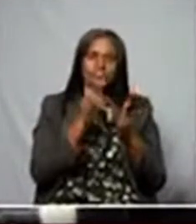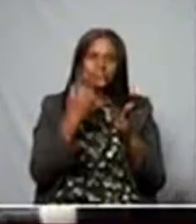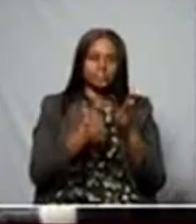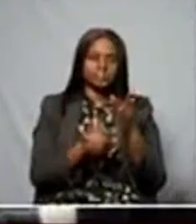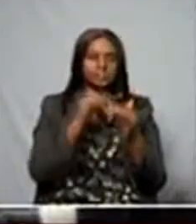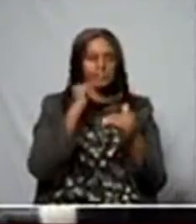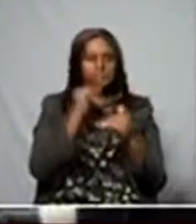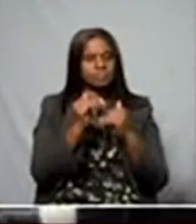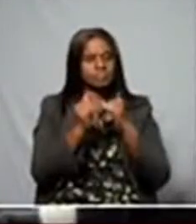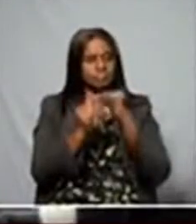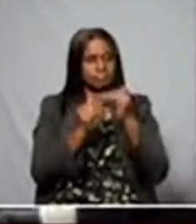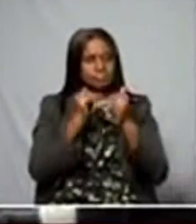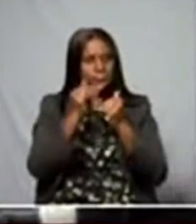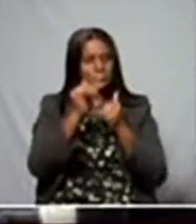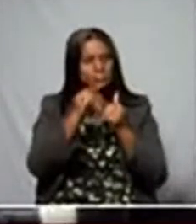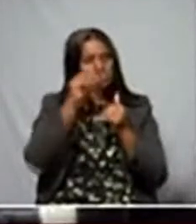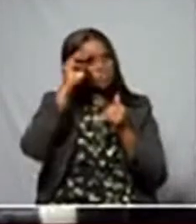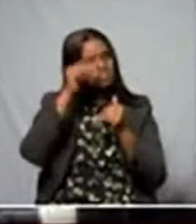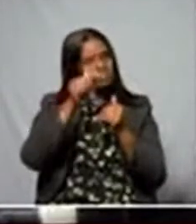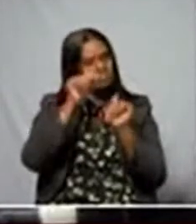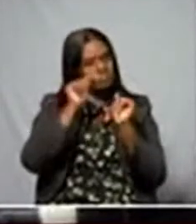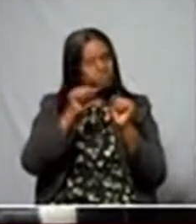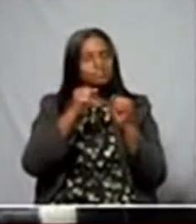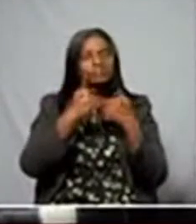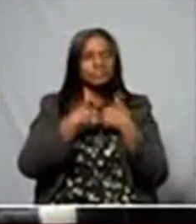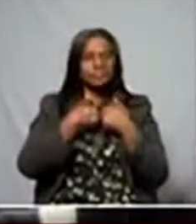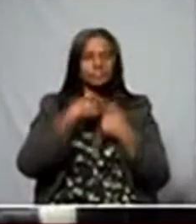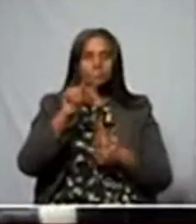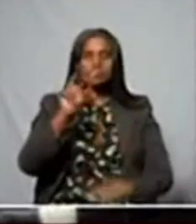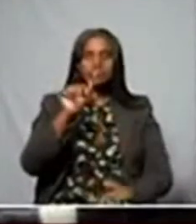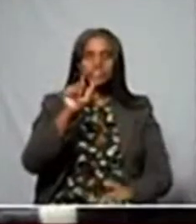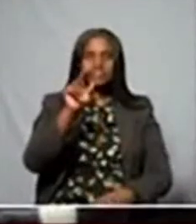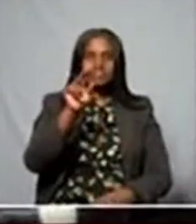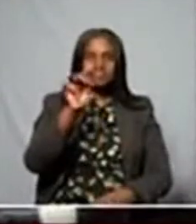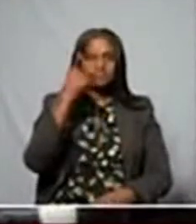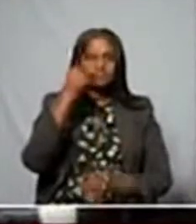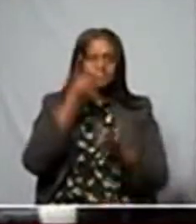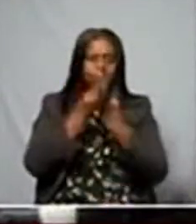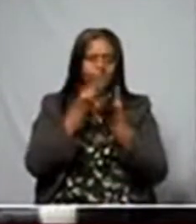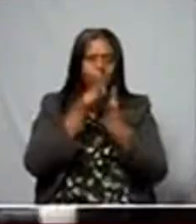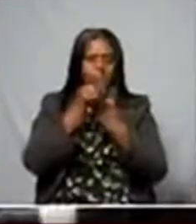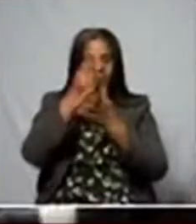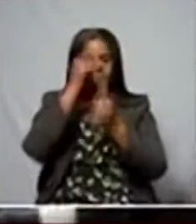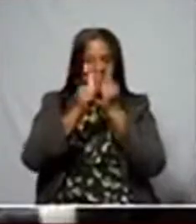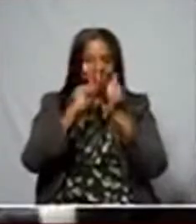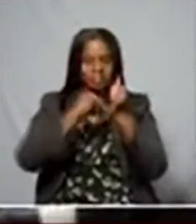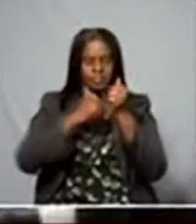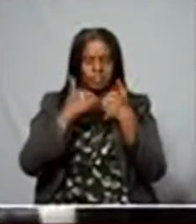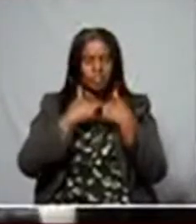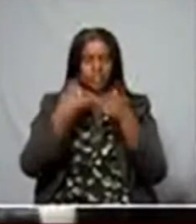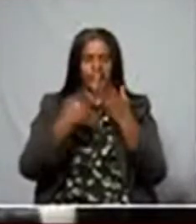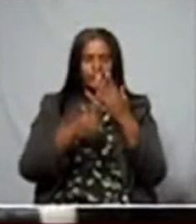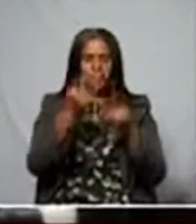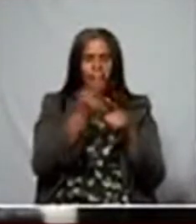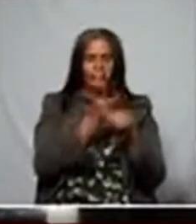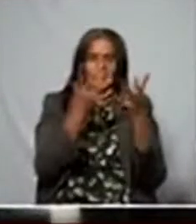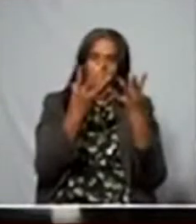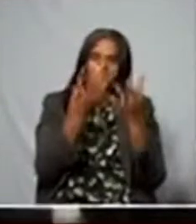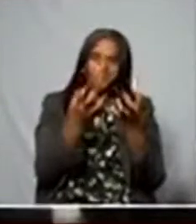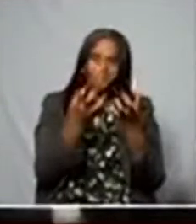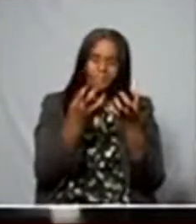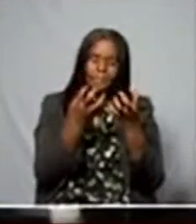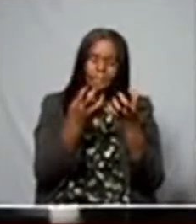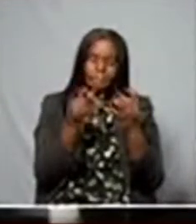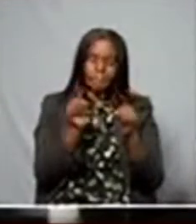the ministry has taken so that there will be value for money, because we are coming from a drought,